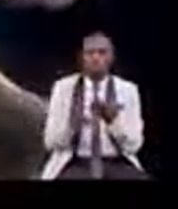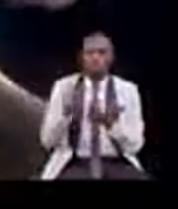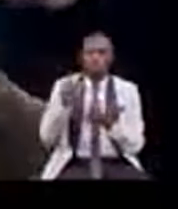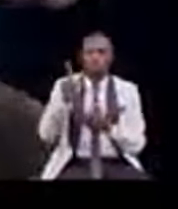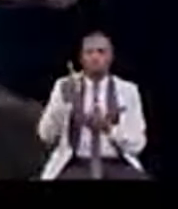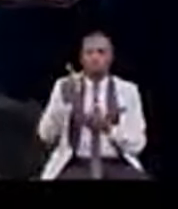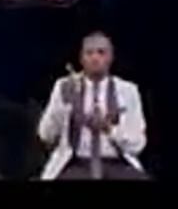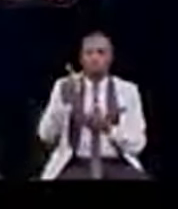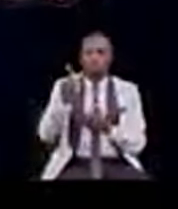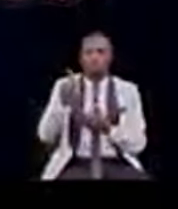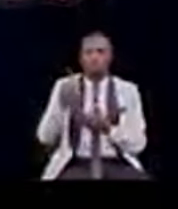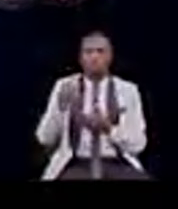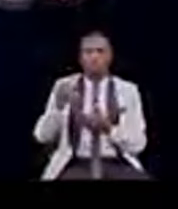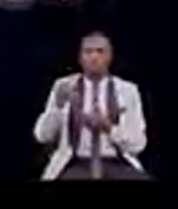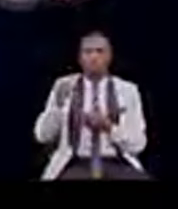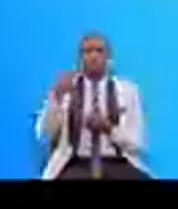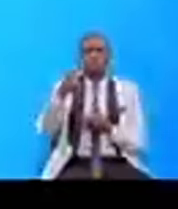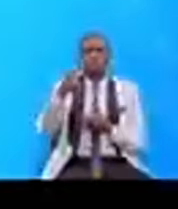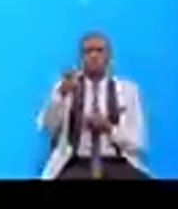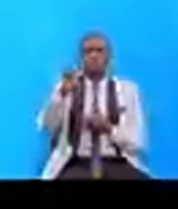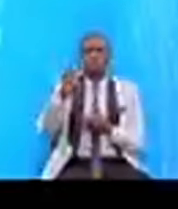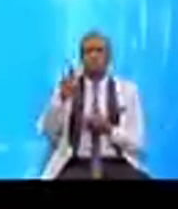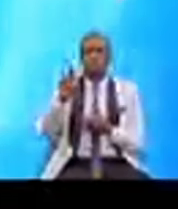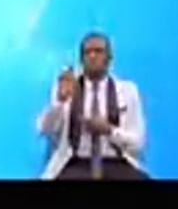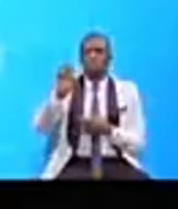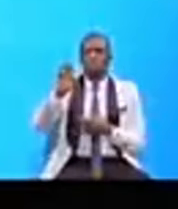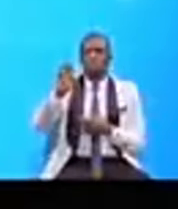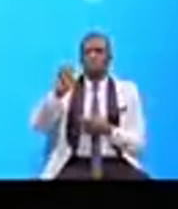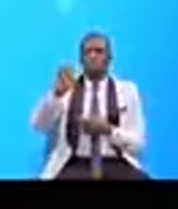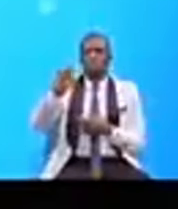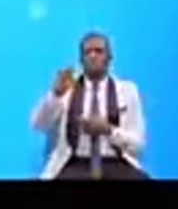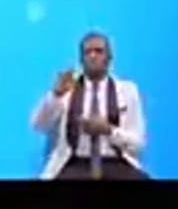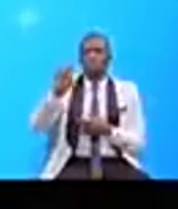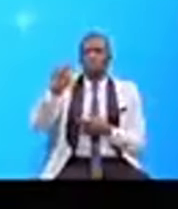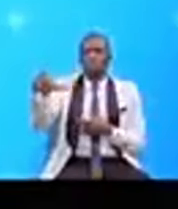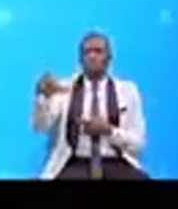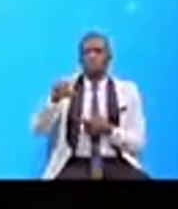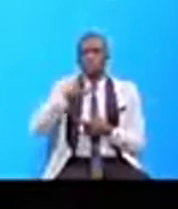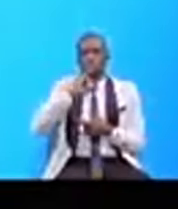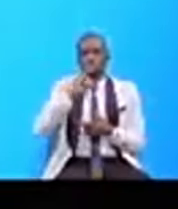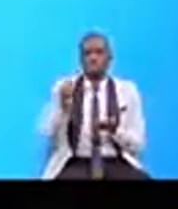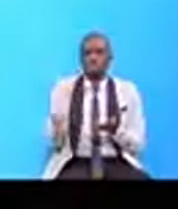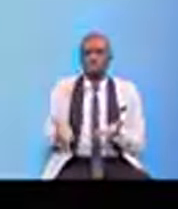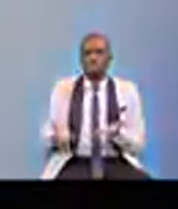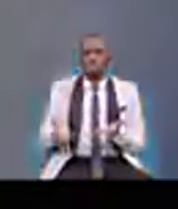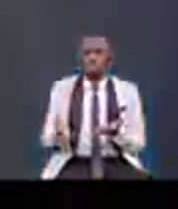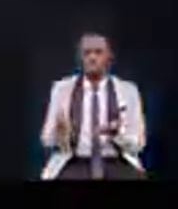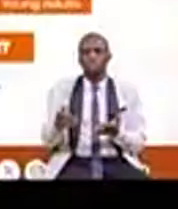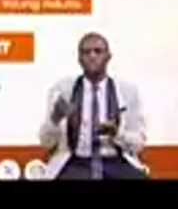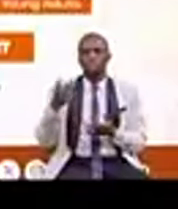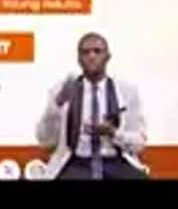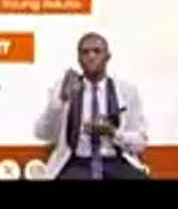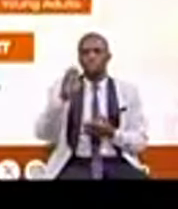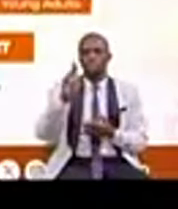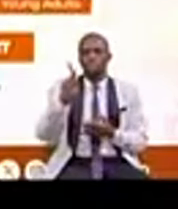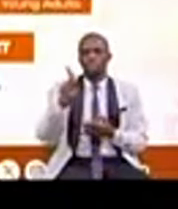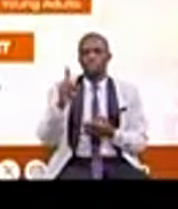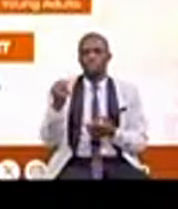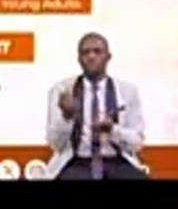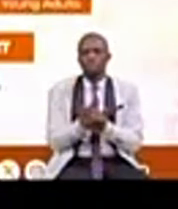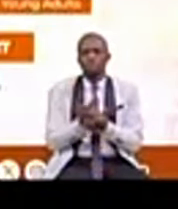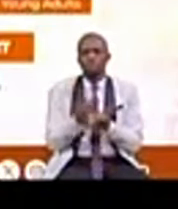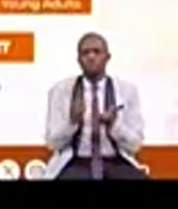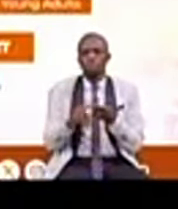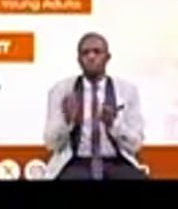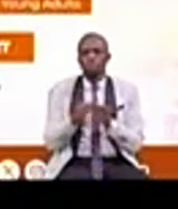the preparation for marriage, the organizing of marriage, MC, and you know all that is so